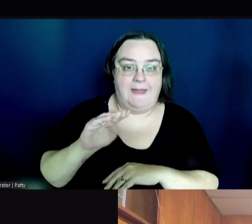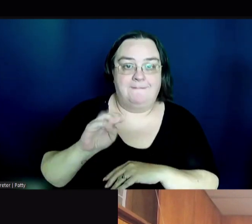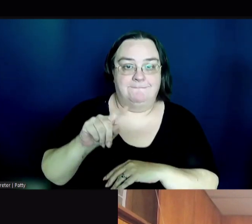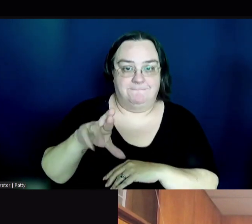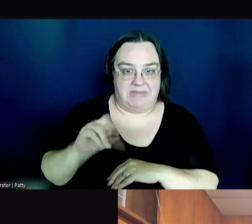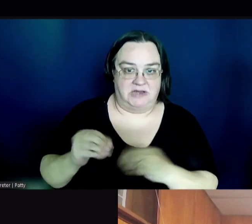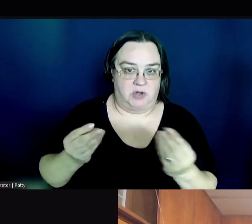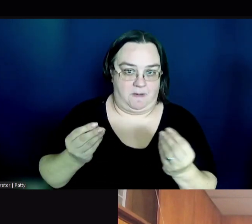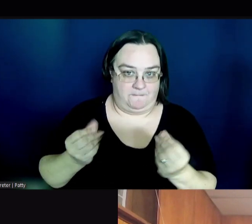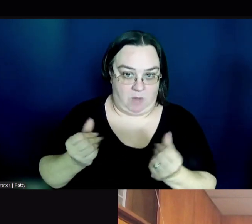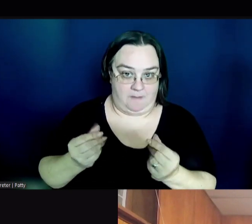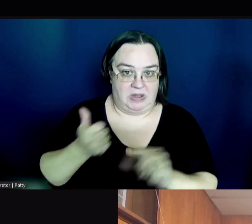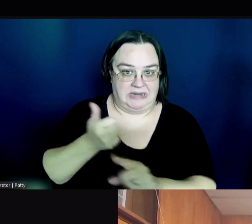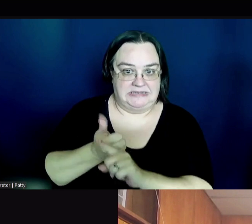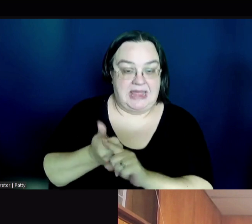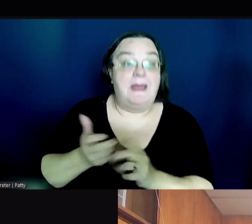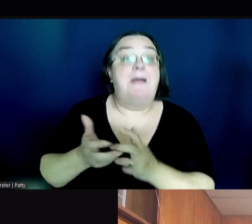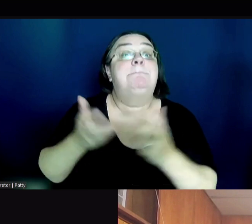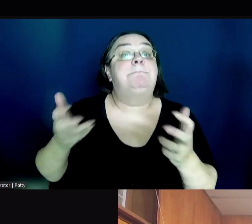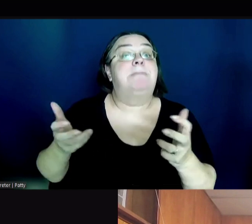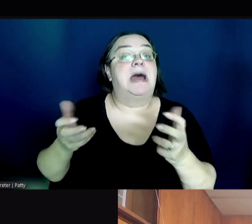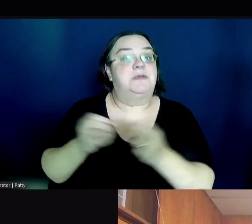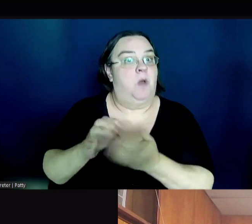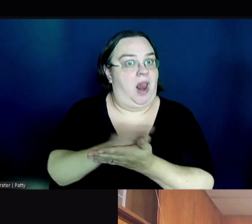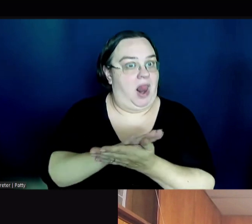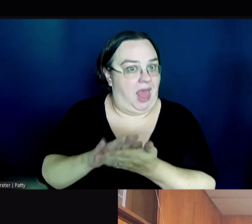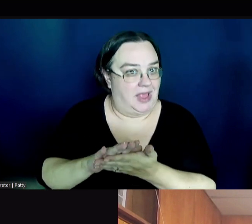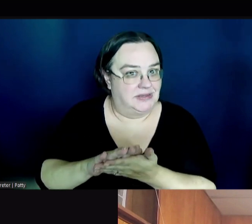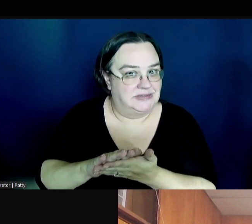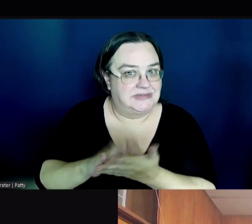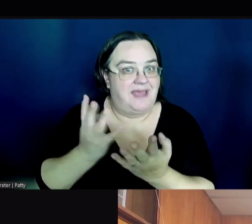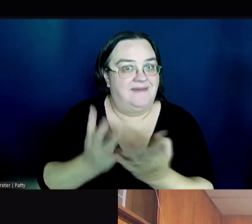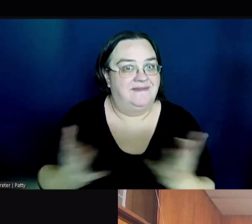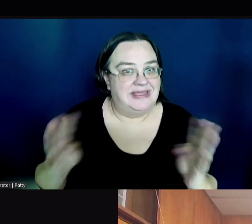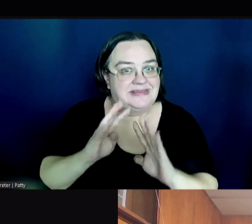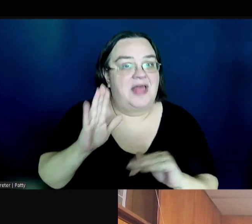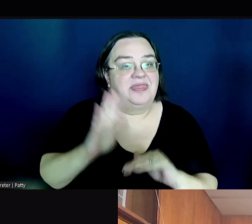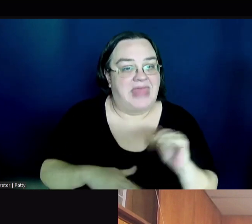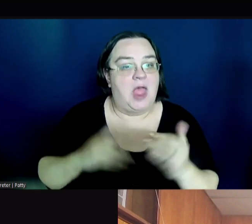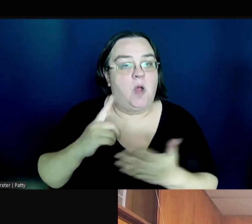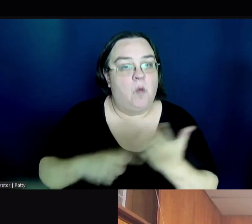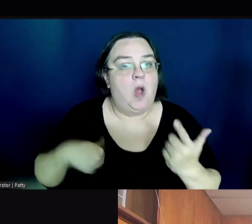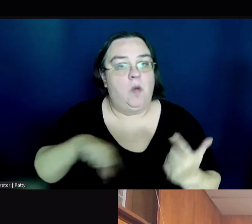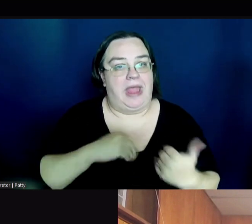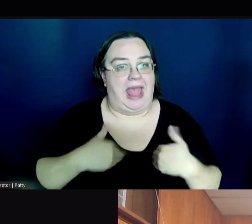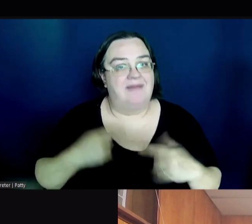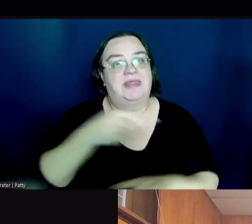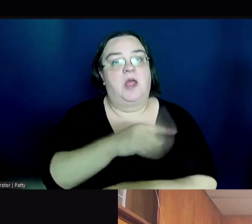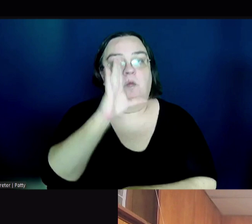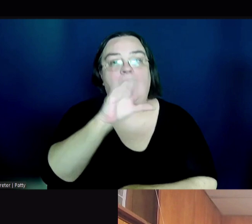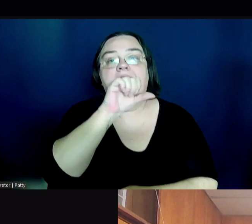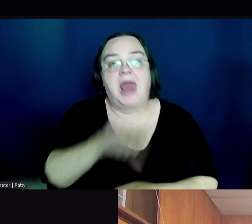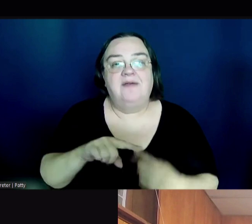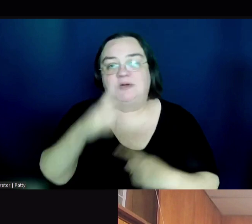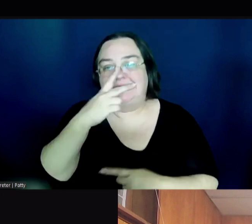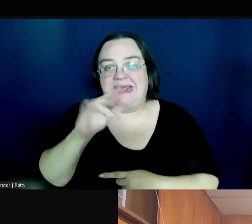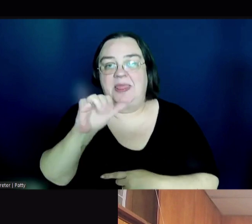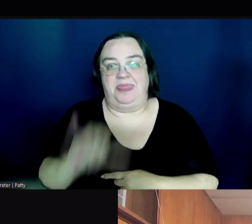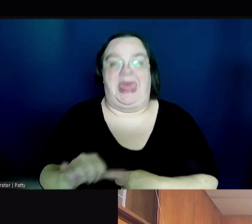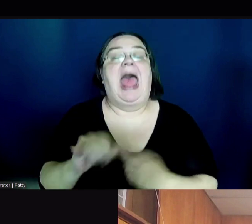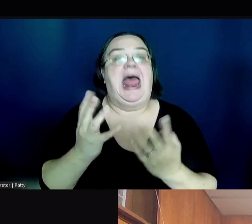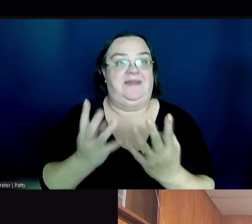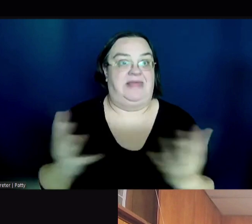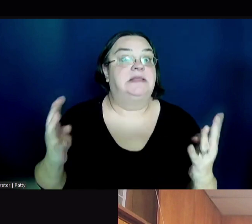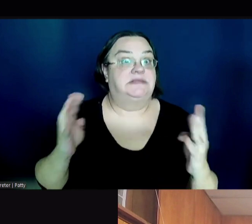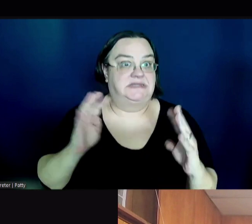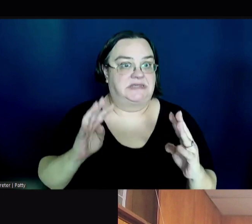proper is much nicer than the fencing that we have down Columbia Park Road. We would love to see that fencing continue. So